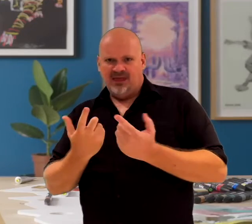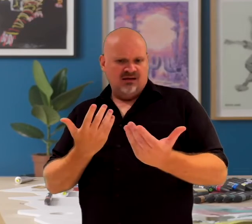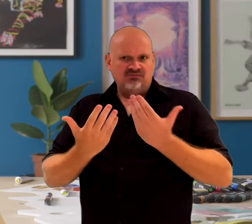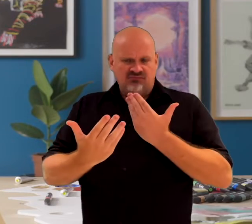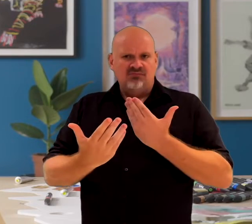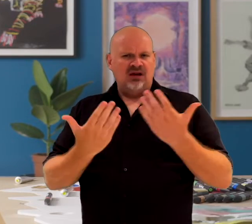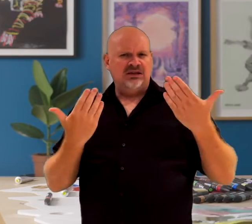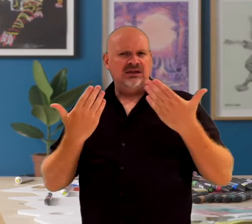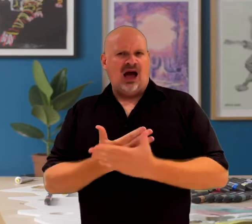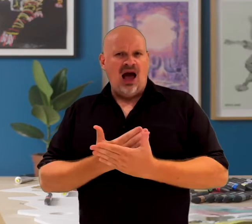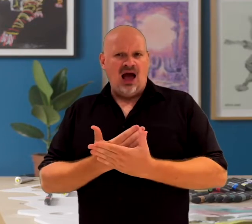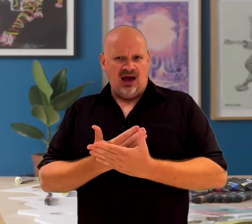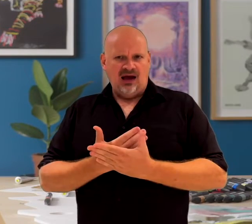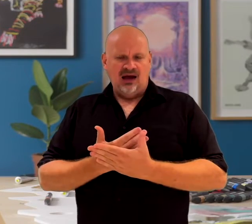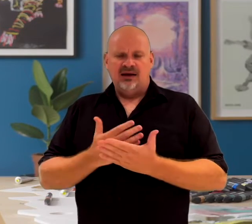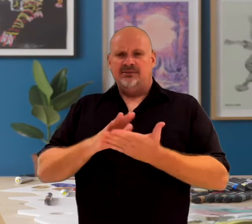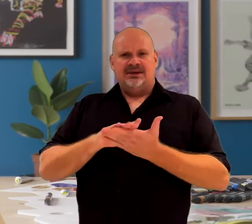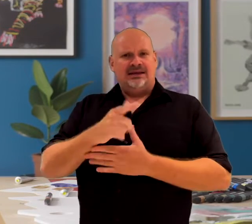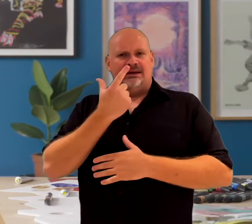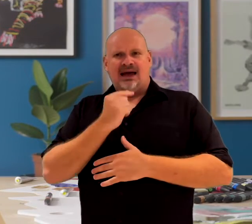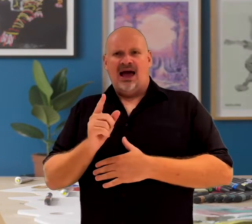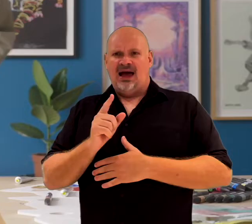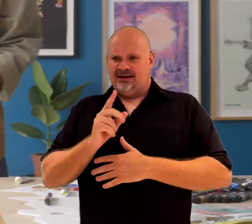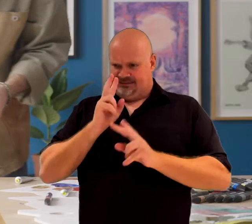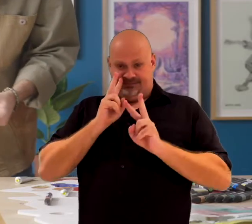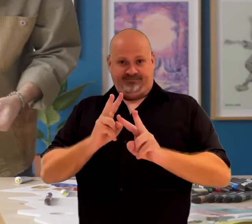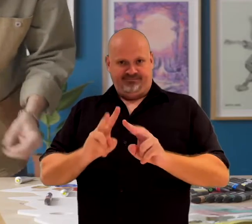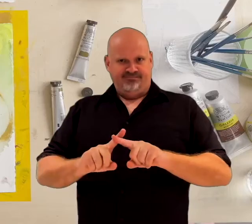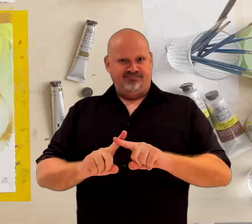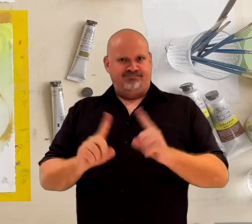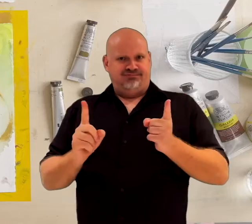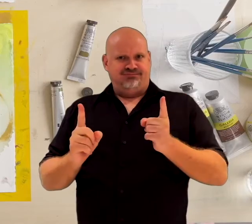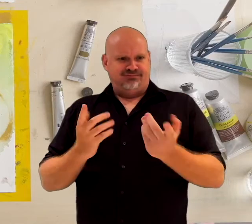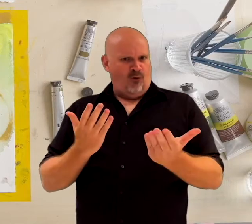that's darker, so you can really, so you could see the difference, you know.